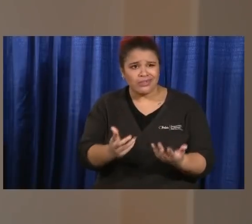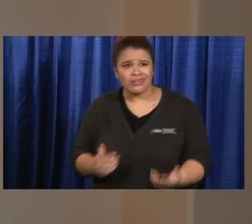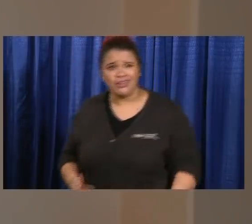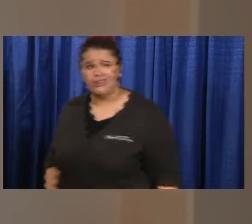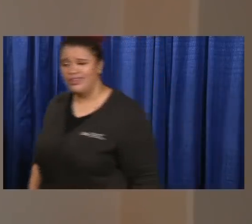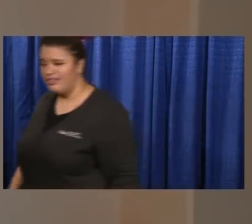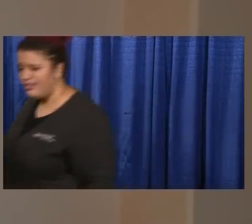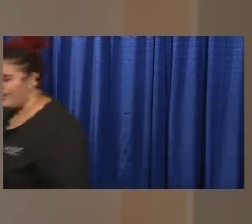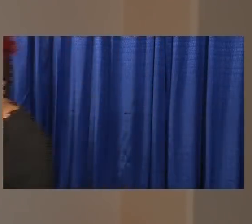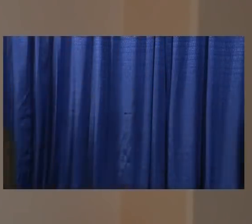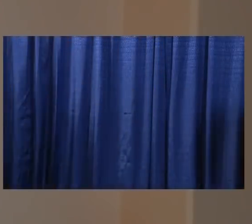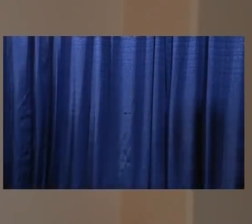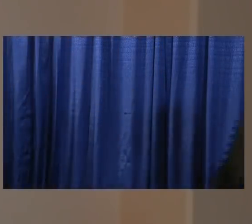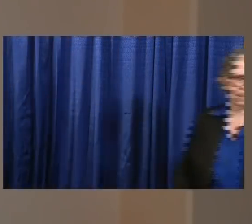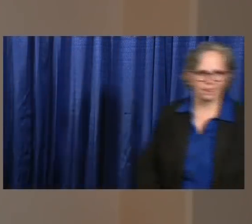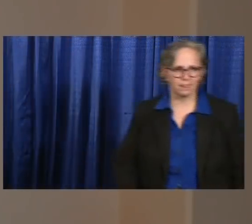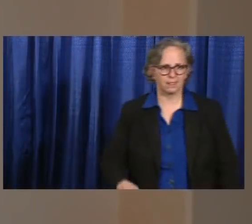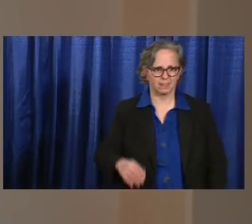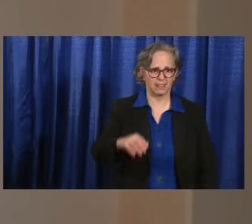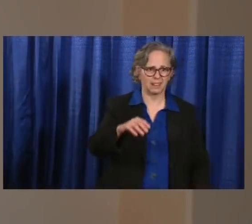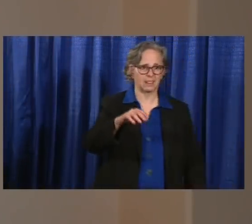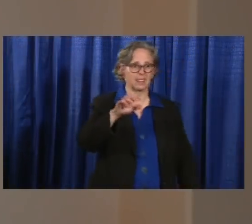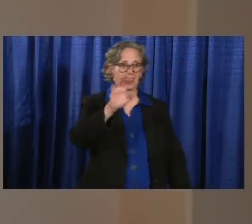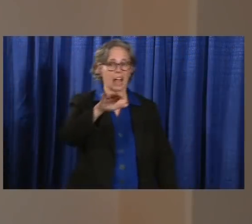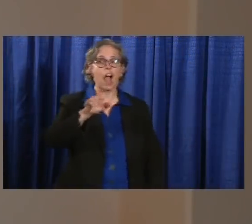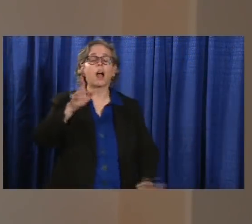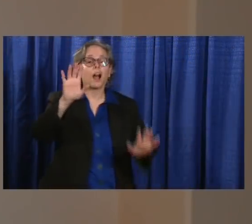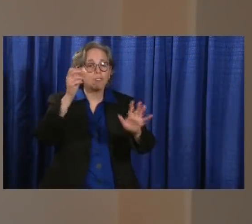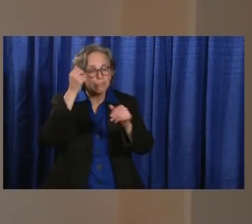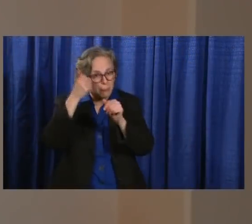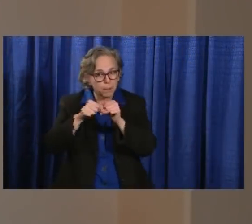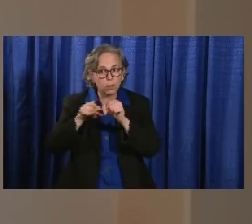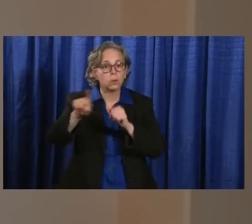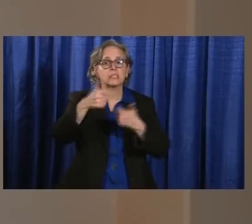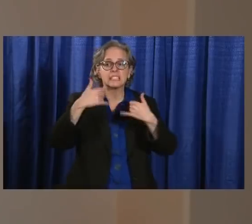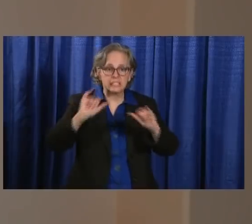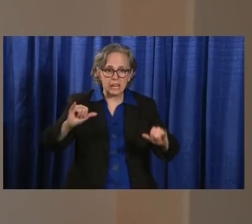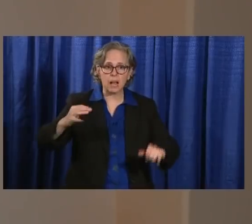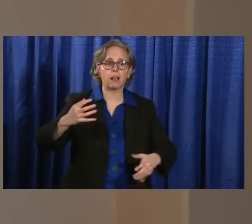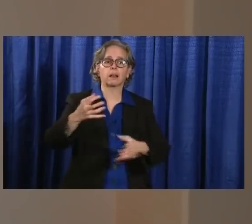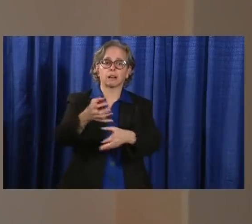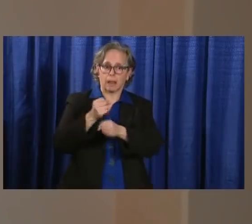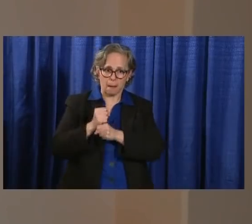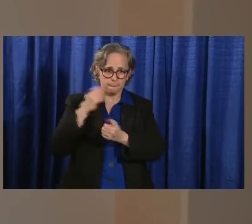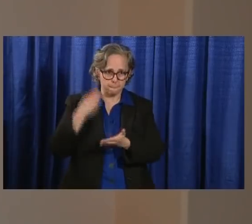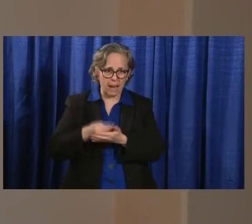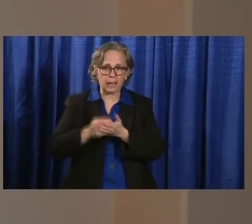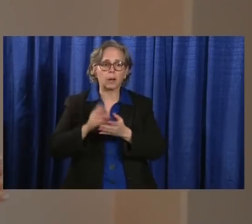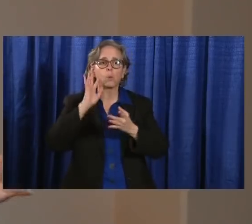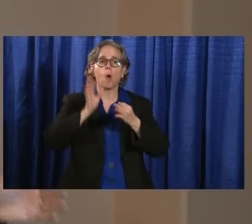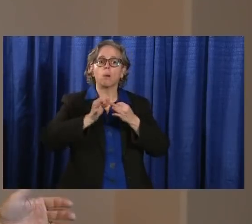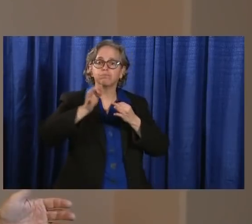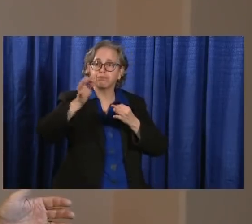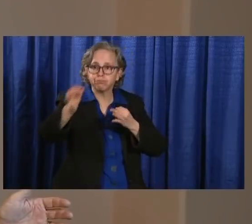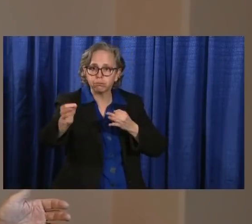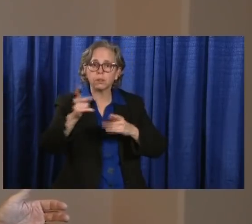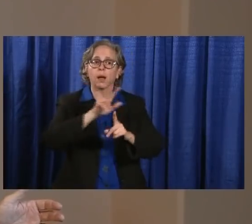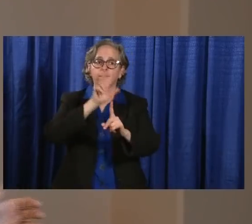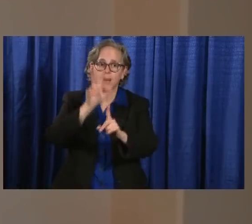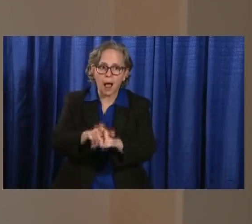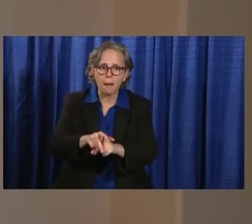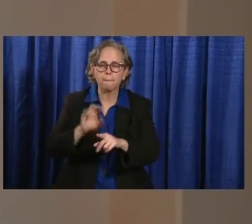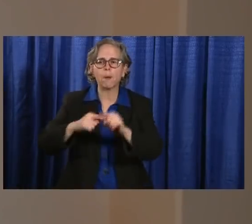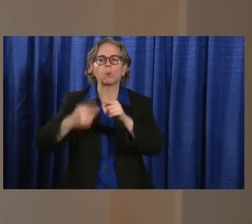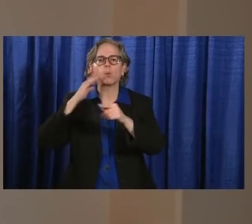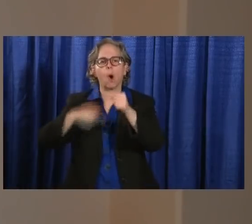eligibility, even if it takes them a couple days to get through, their eligibility, whatever they're eligible for, will be backdated to the point